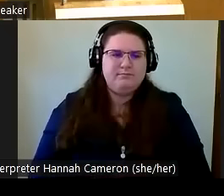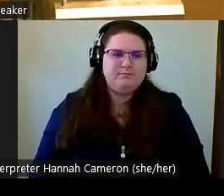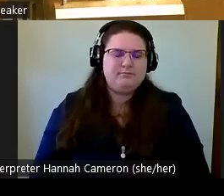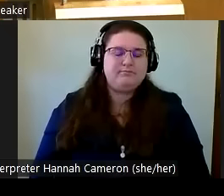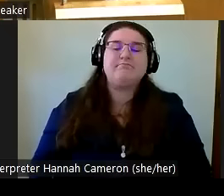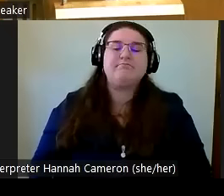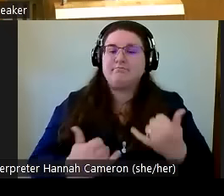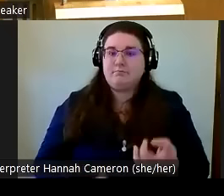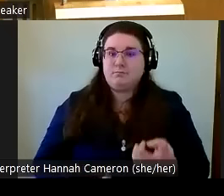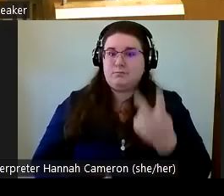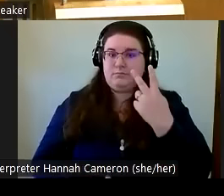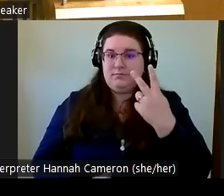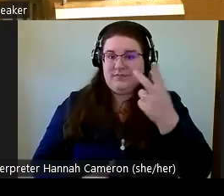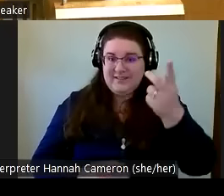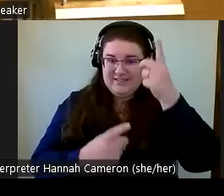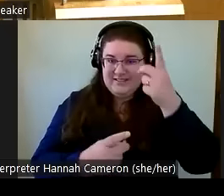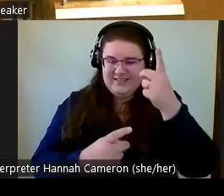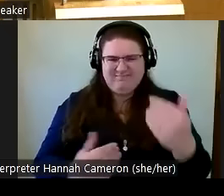really baked into their